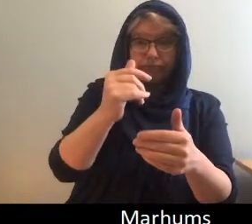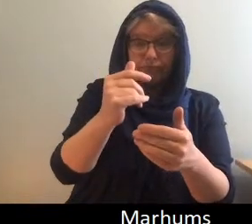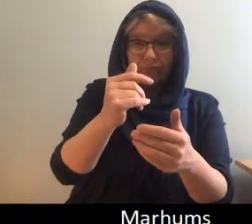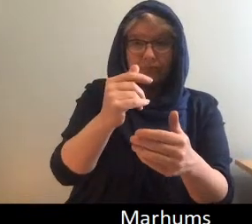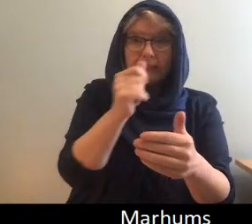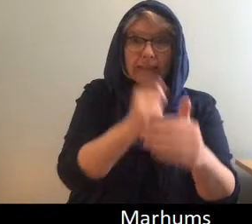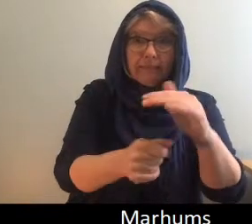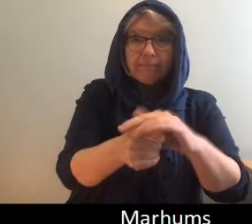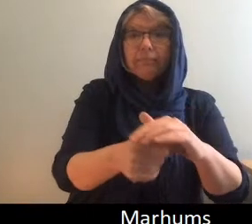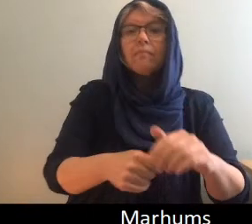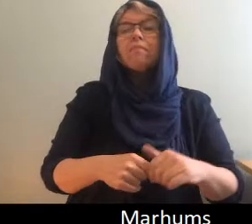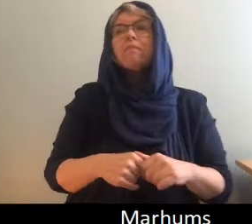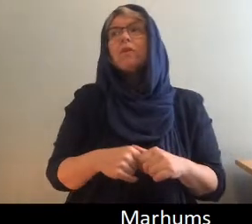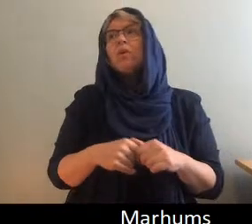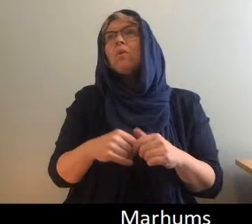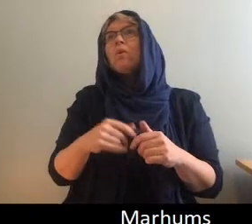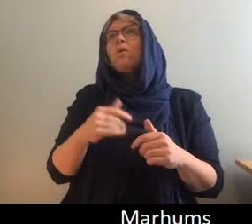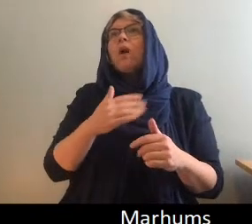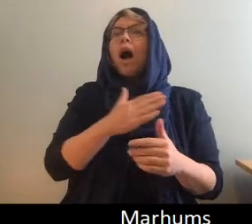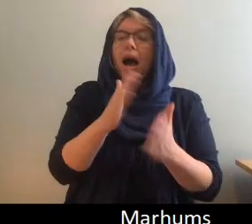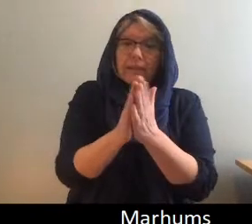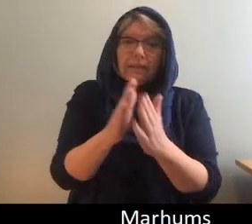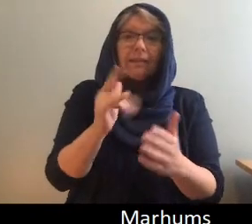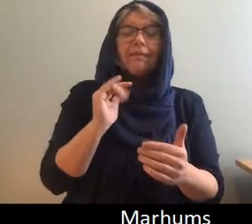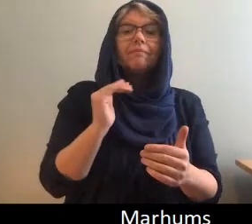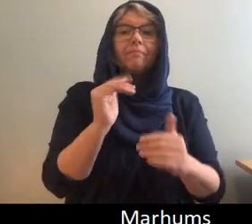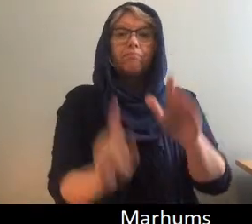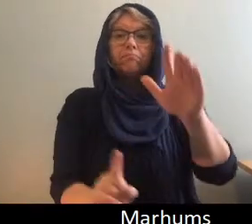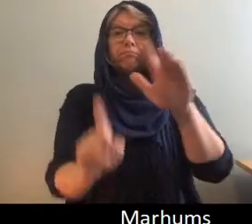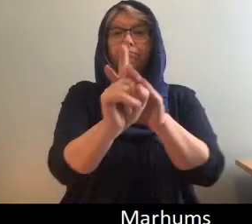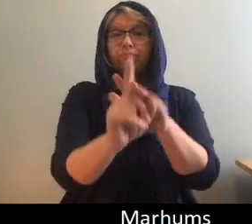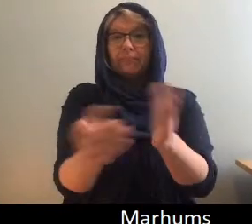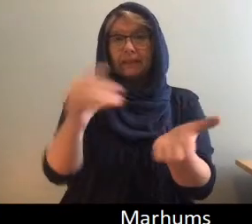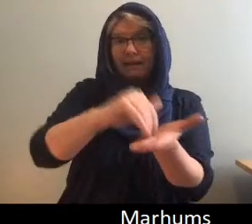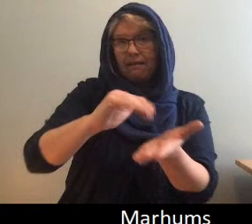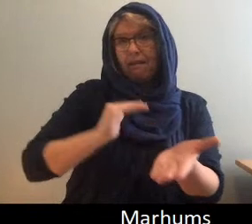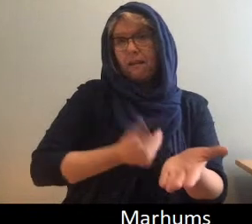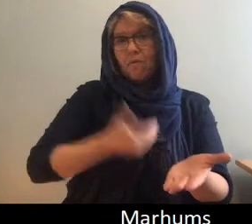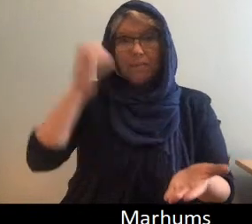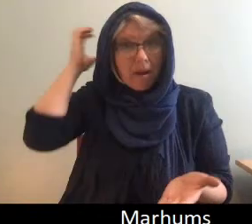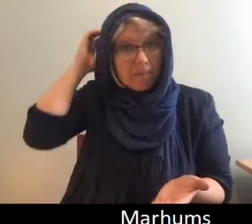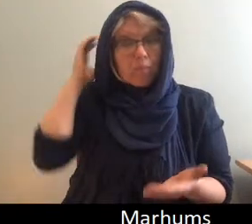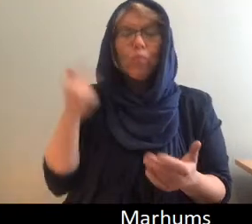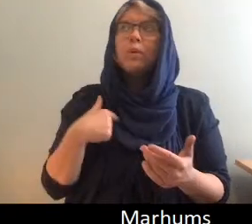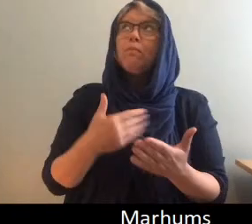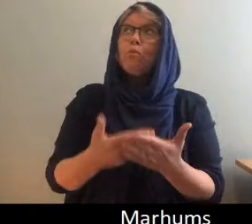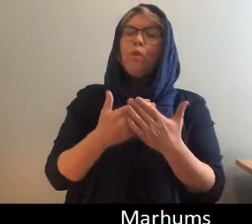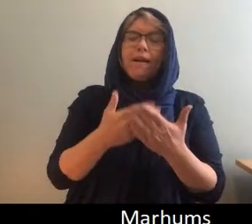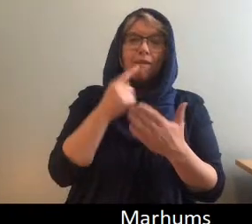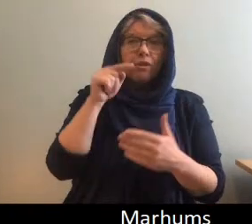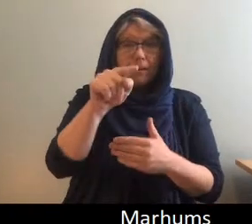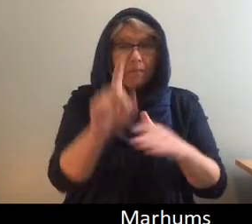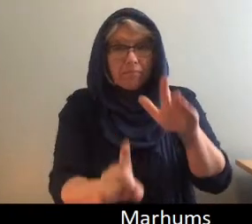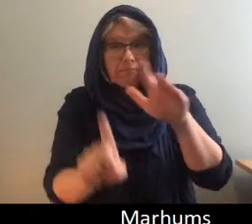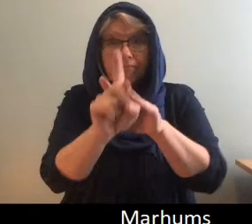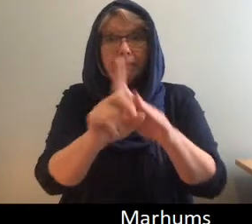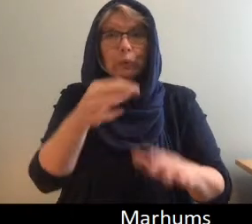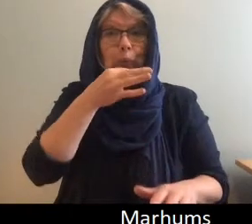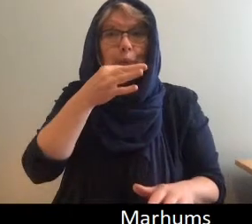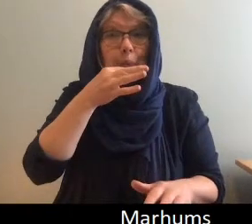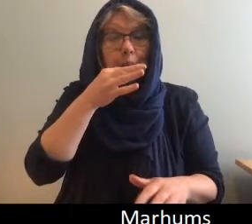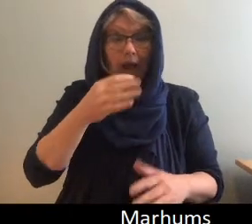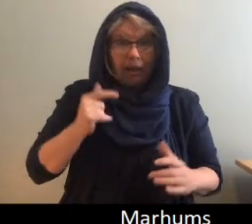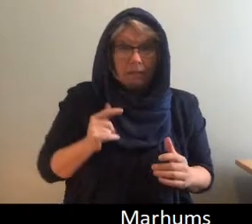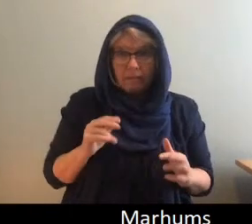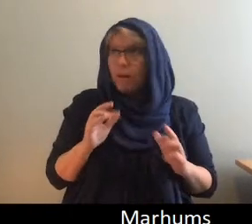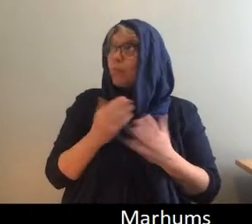Zaman al-Zuhur with our own eyes, the era of reappearance. Rabbana, taqabbal minna, innaka anta as-sami'ul 'alim. O our Lord, accept this from us. Surely